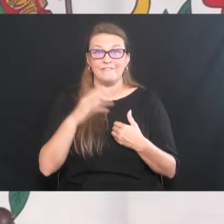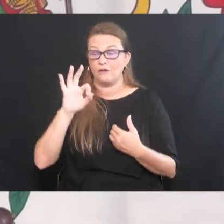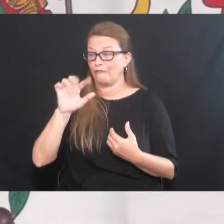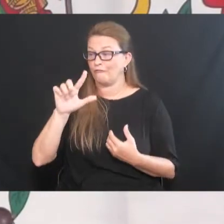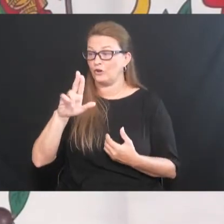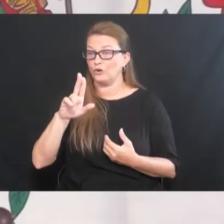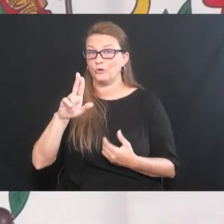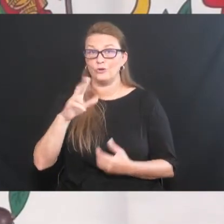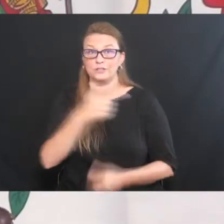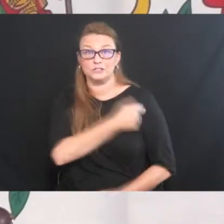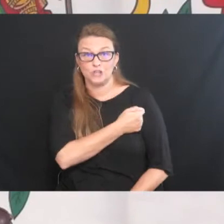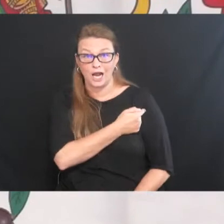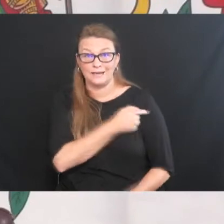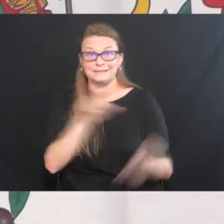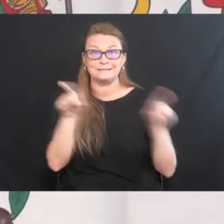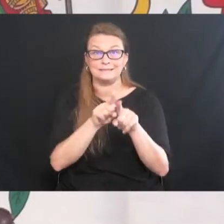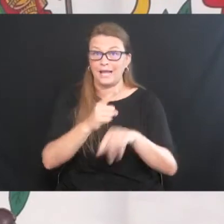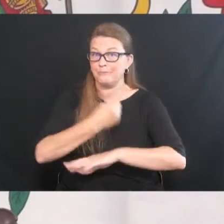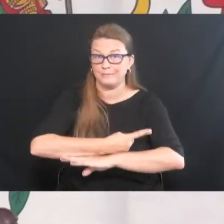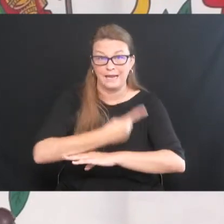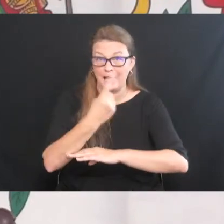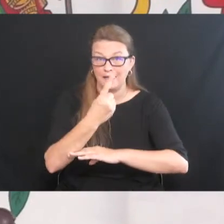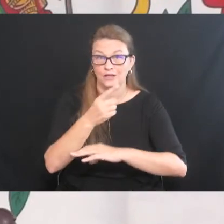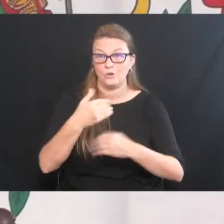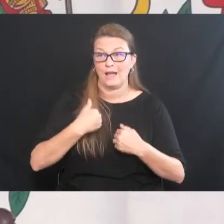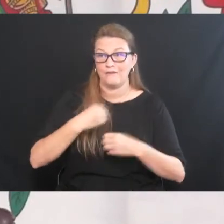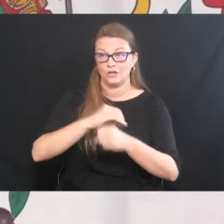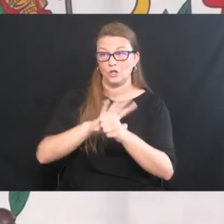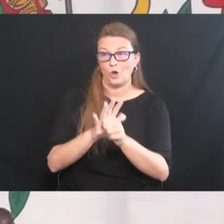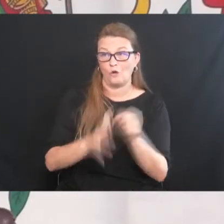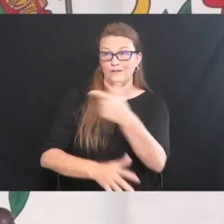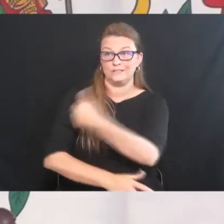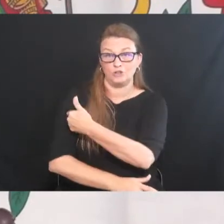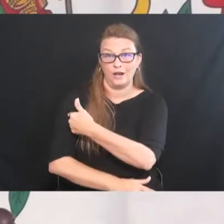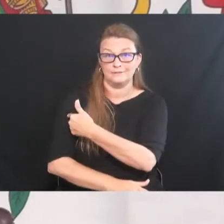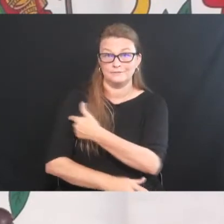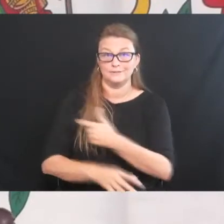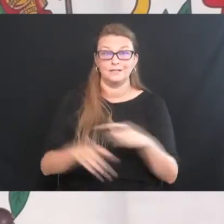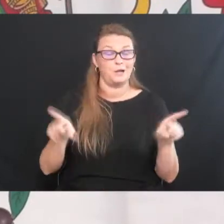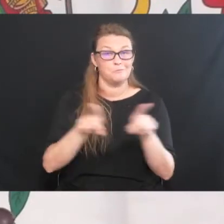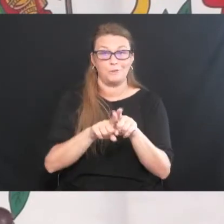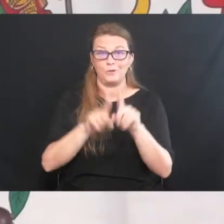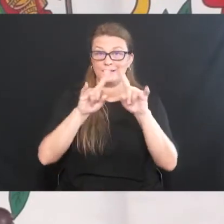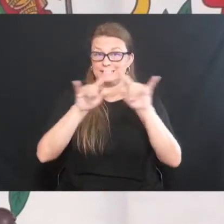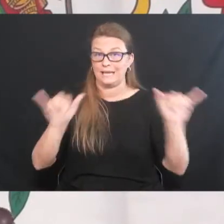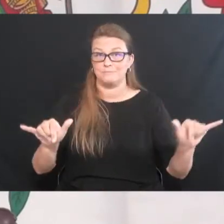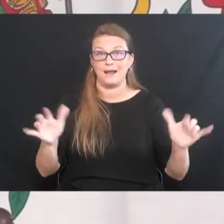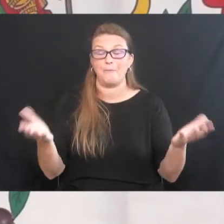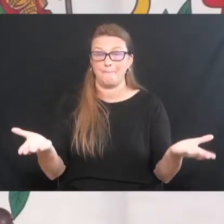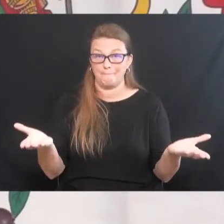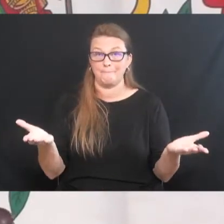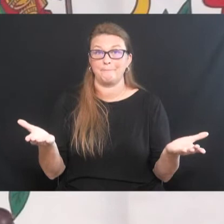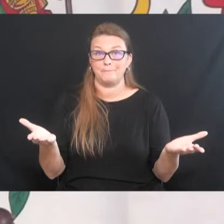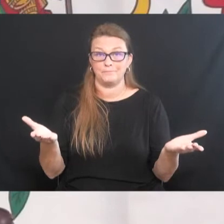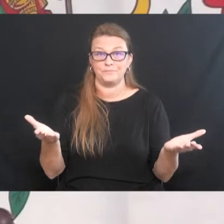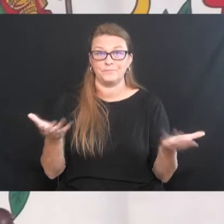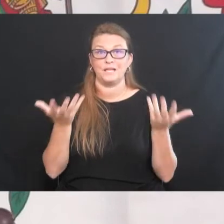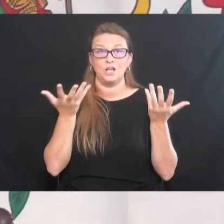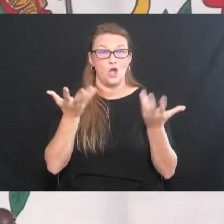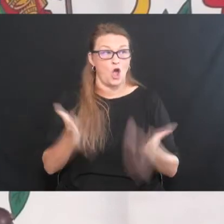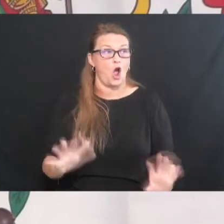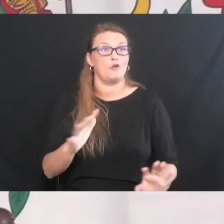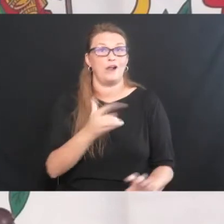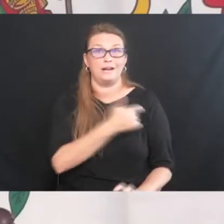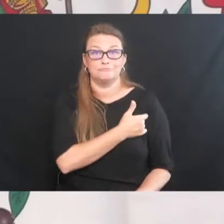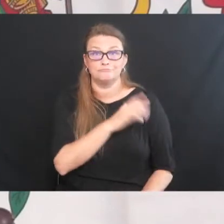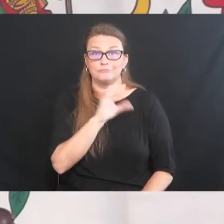get your COVID-19 vaccination. So you can do them both at the same time. If you've had your COVID shot and